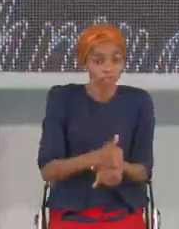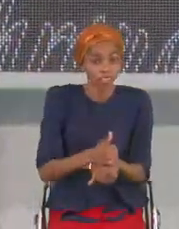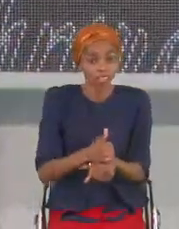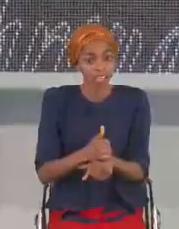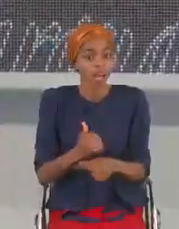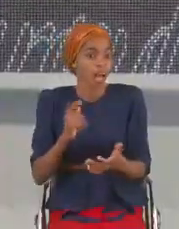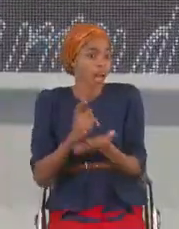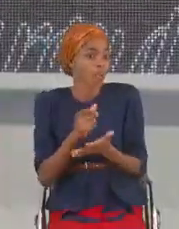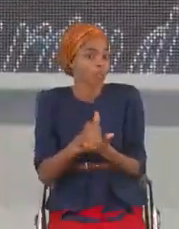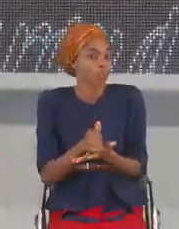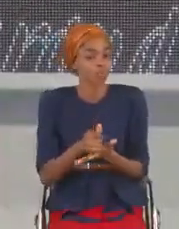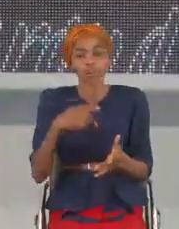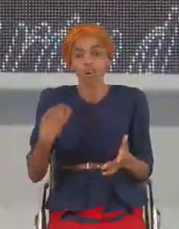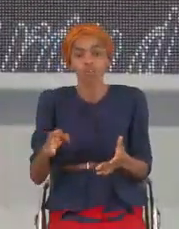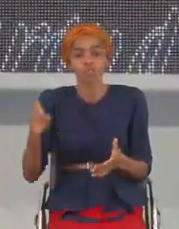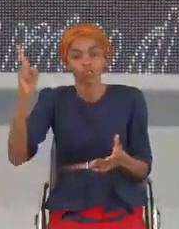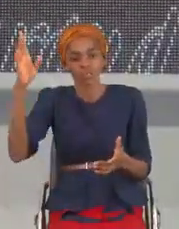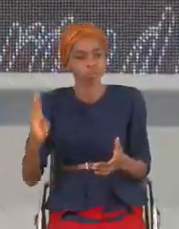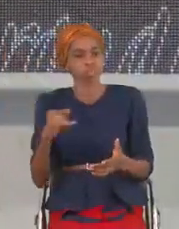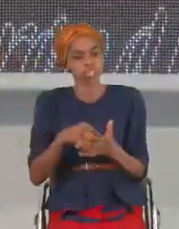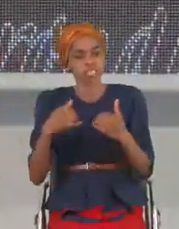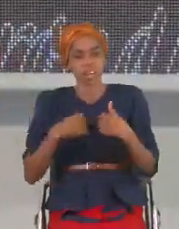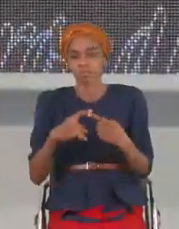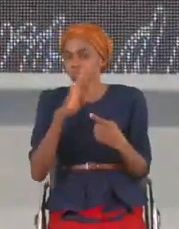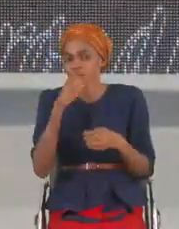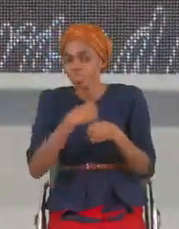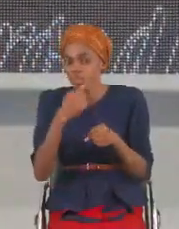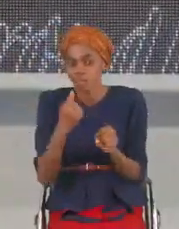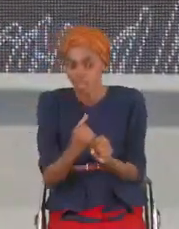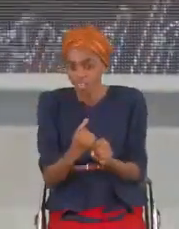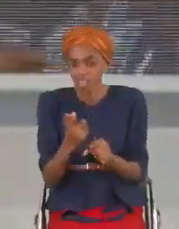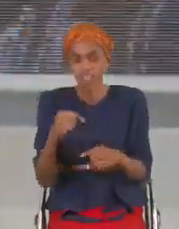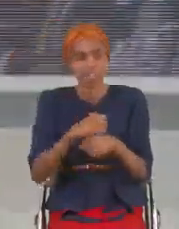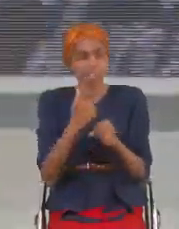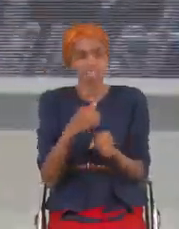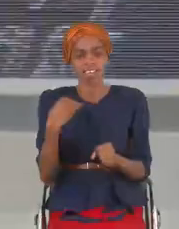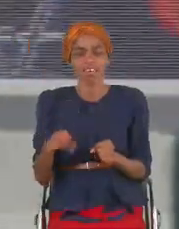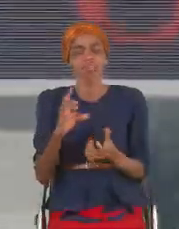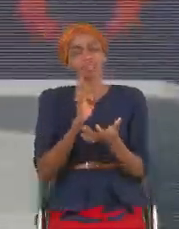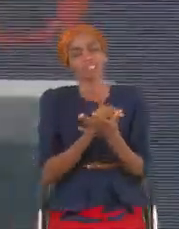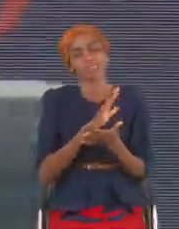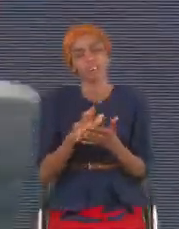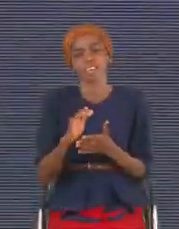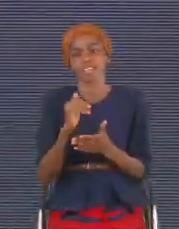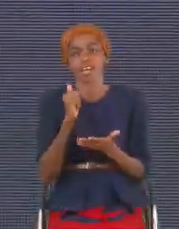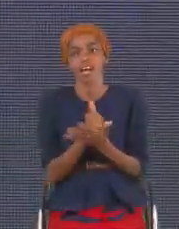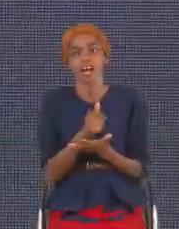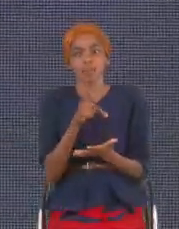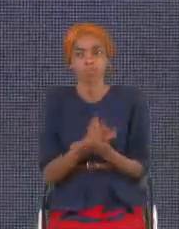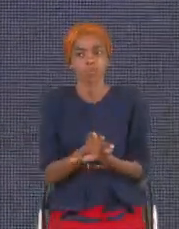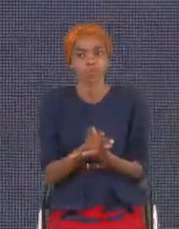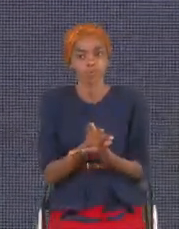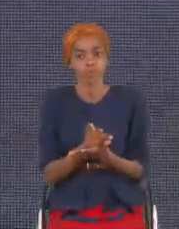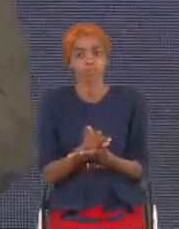it will have to be his making, the making of divinely approved ministers.